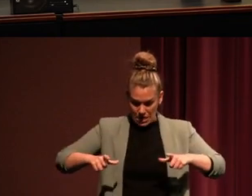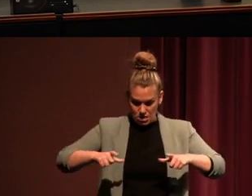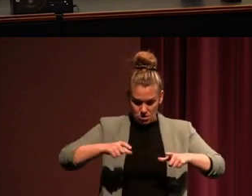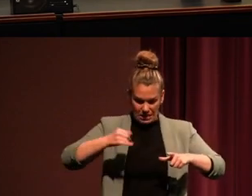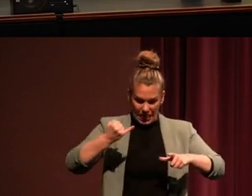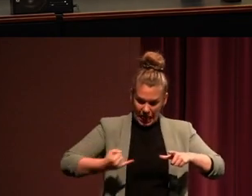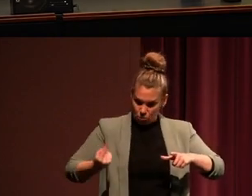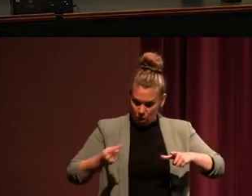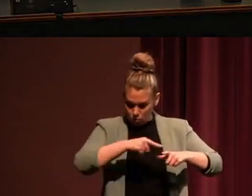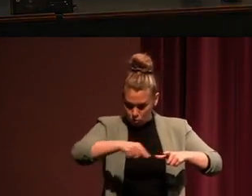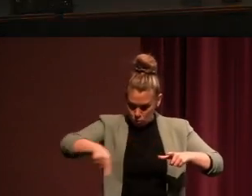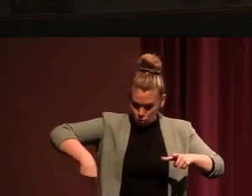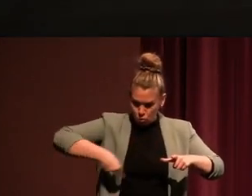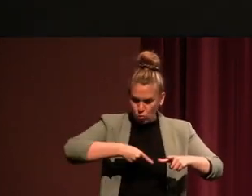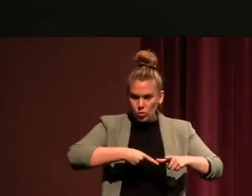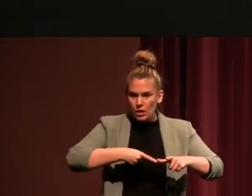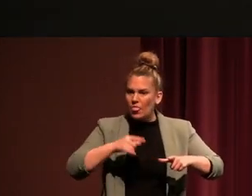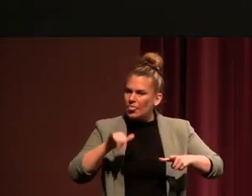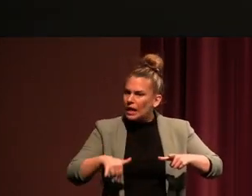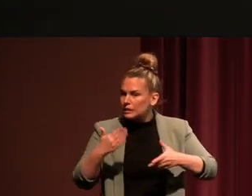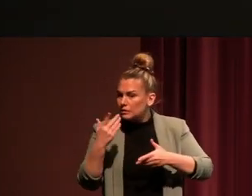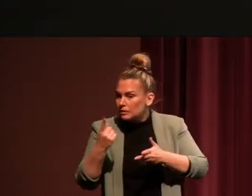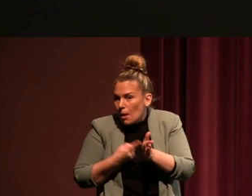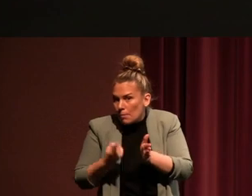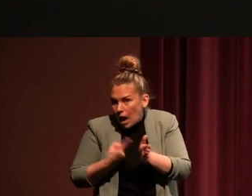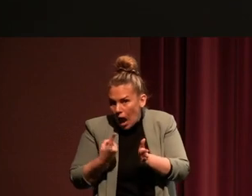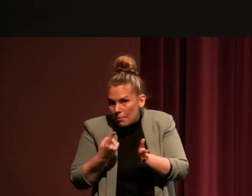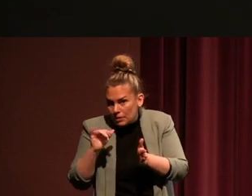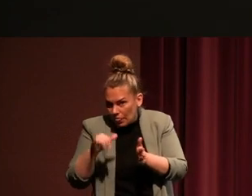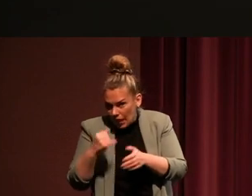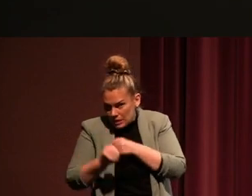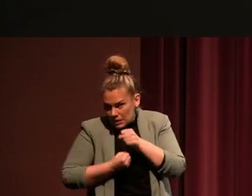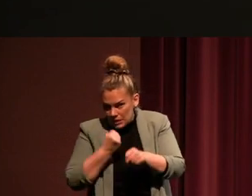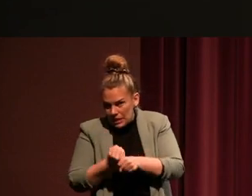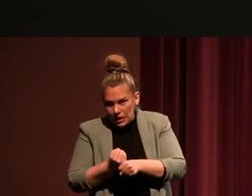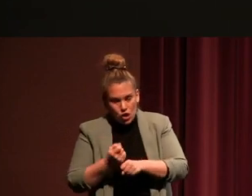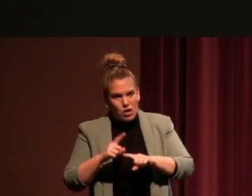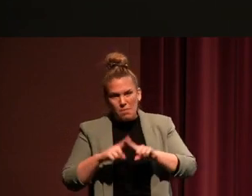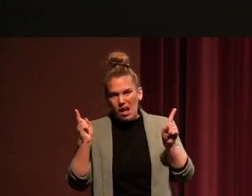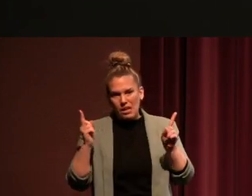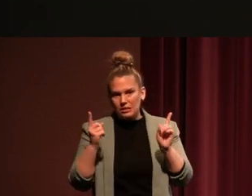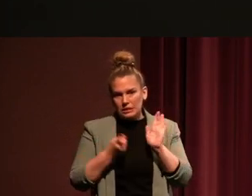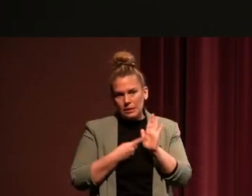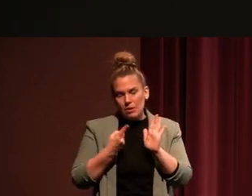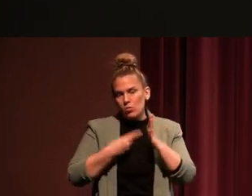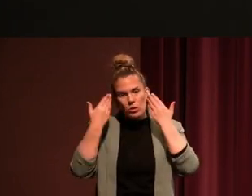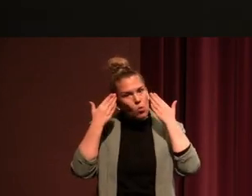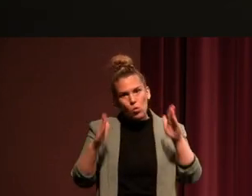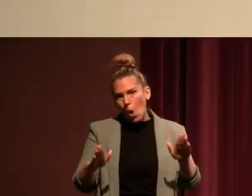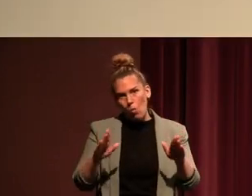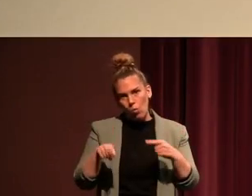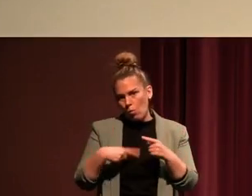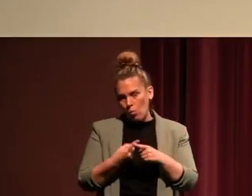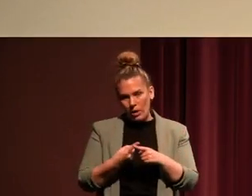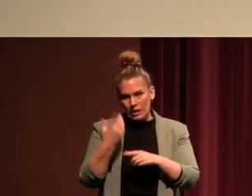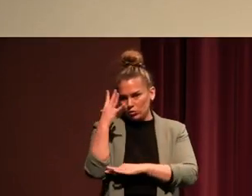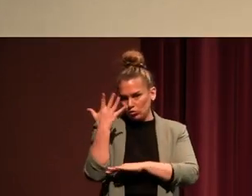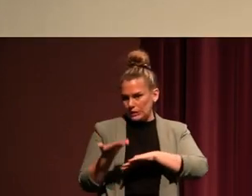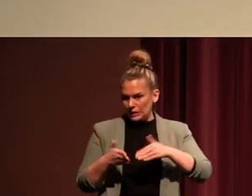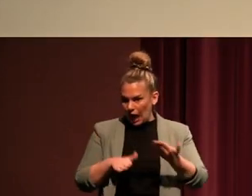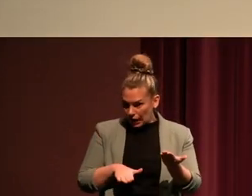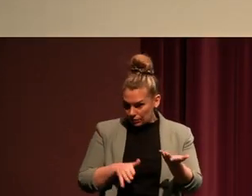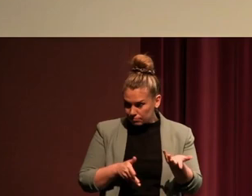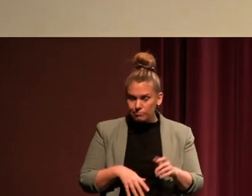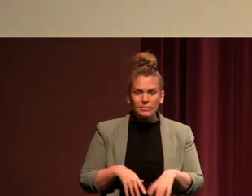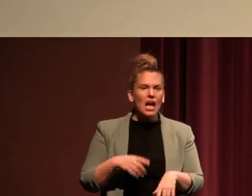because outer wood could have deteriorated. We don't often know when trees died. In the graph I showed you of the